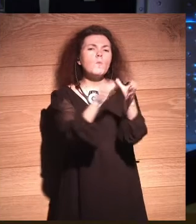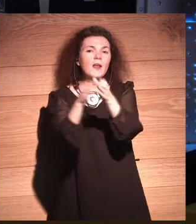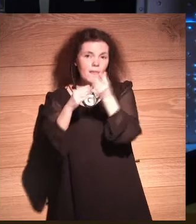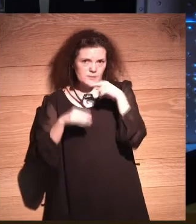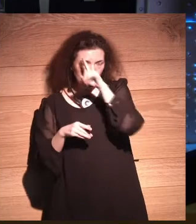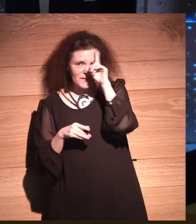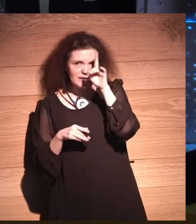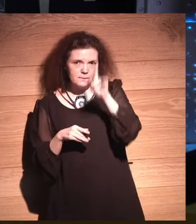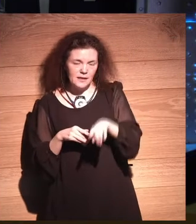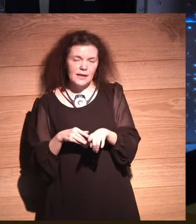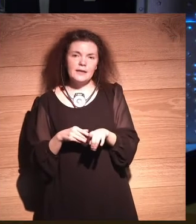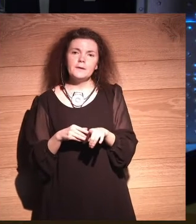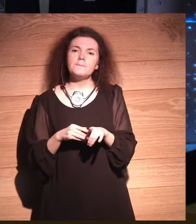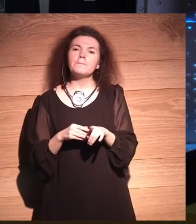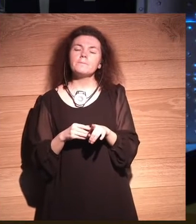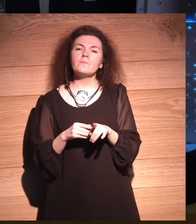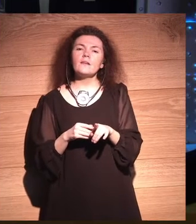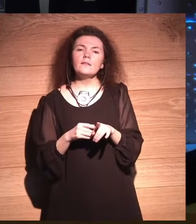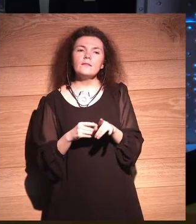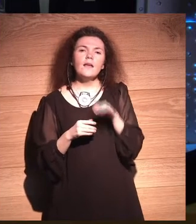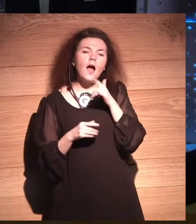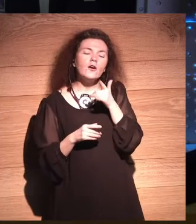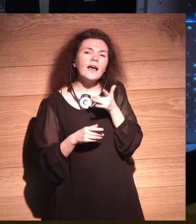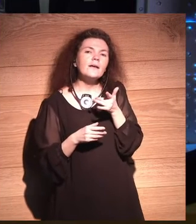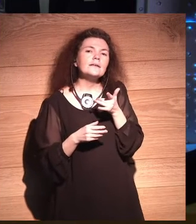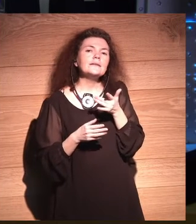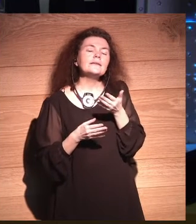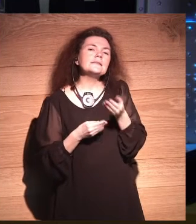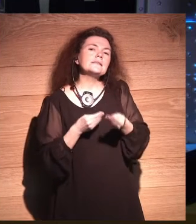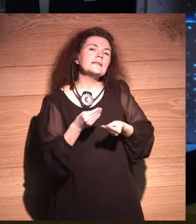euros, asking citizens, at least in a small way, to